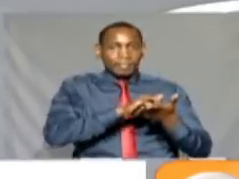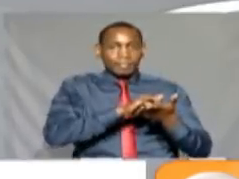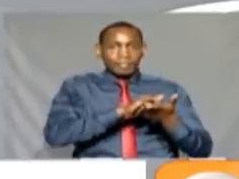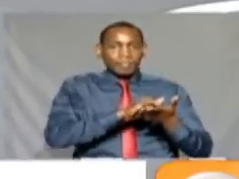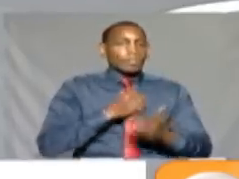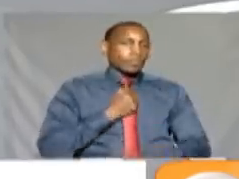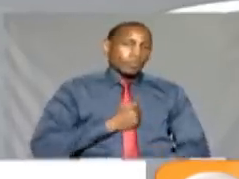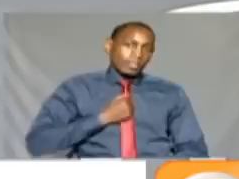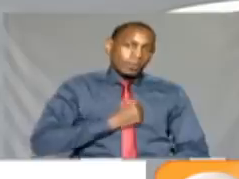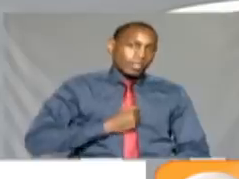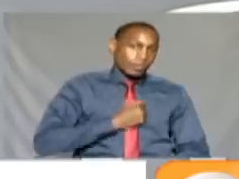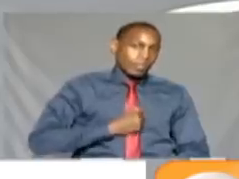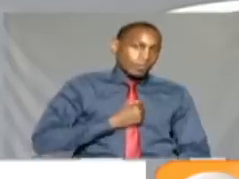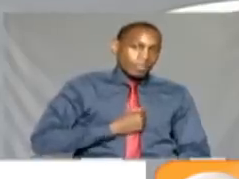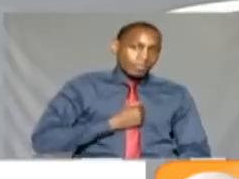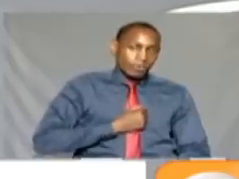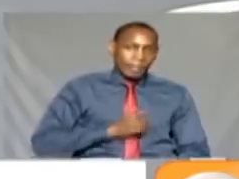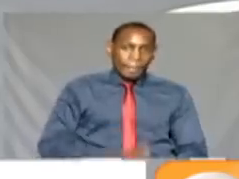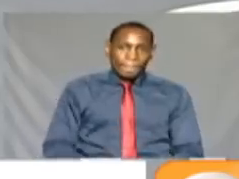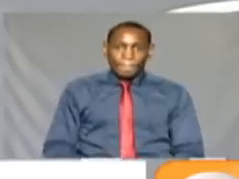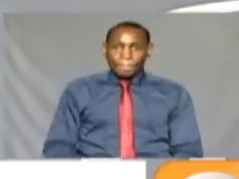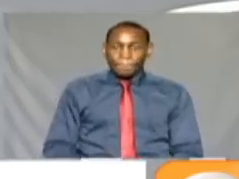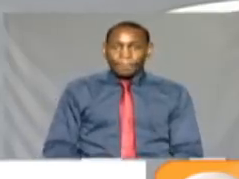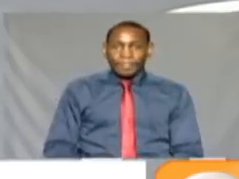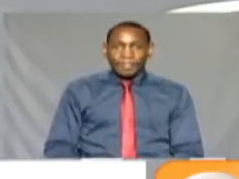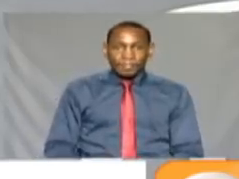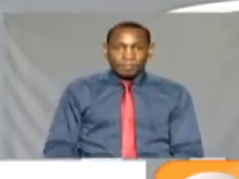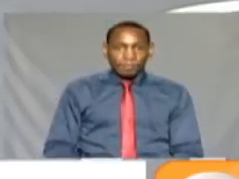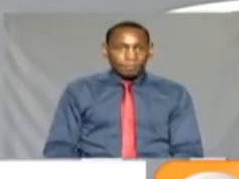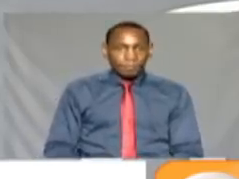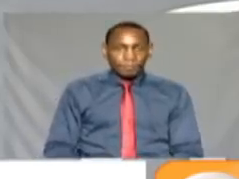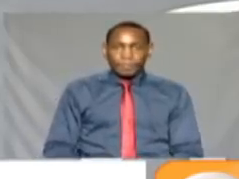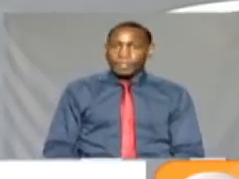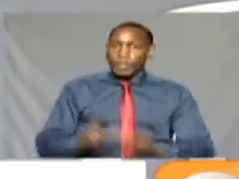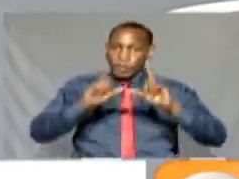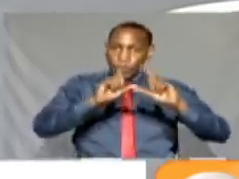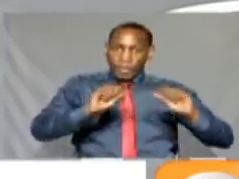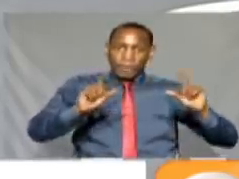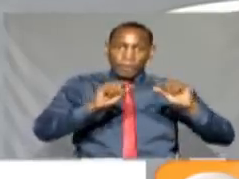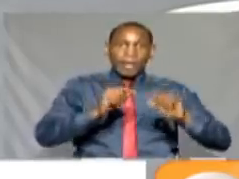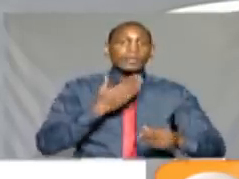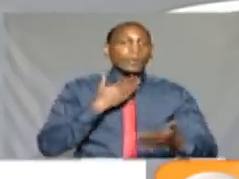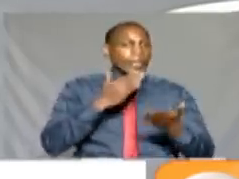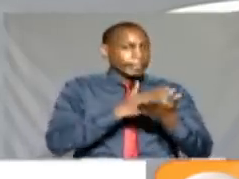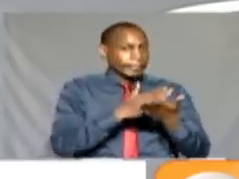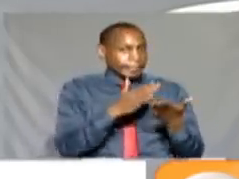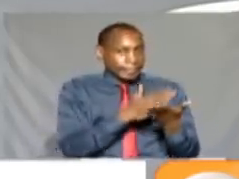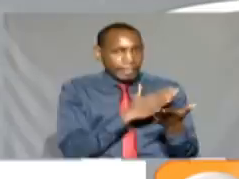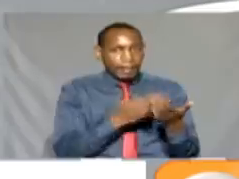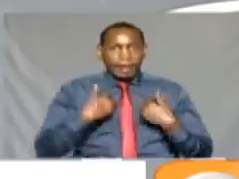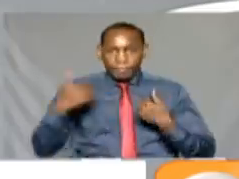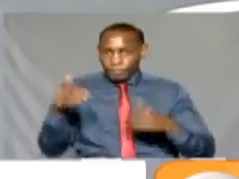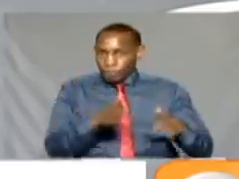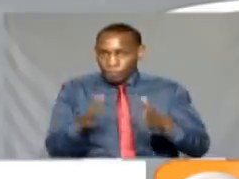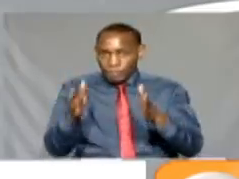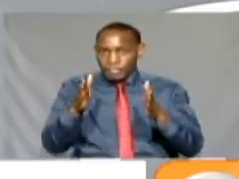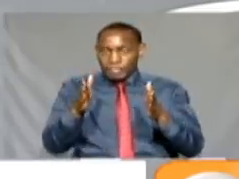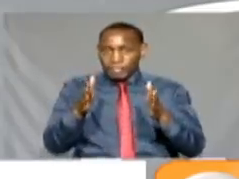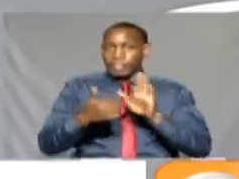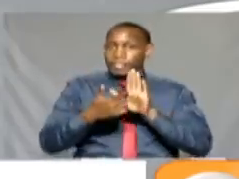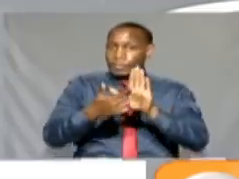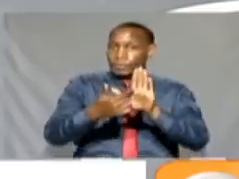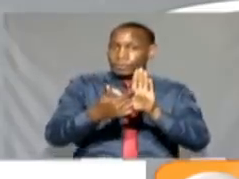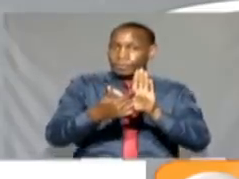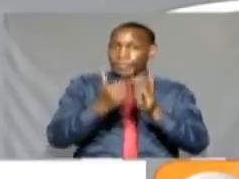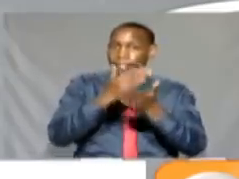sorry Jeff yes. Itabia tunayona there's something I need to say. Go on. Because we have an opportunity to highlight